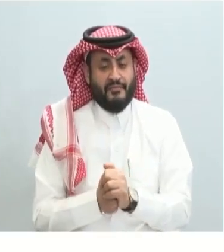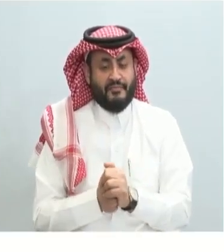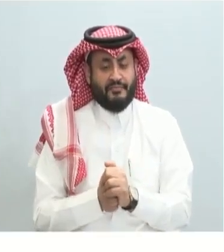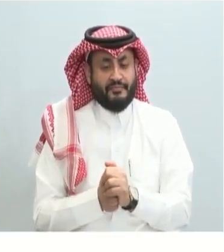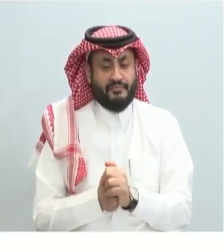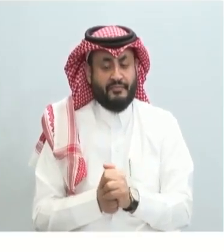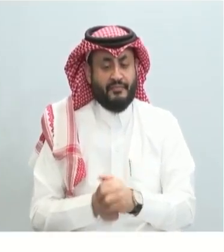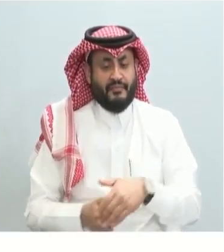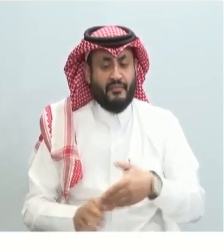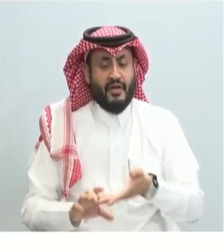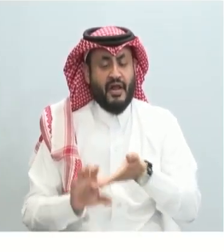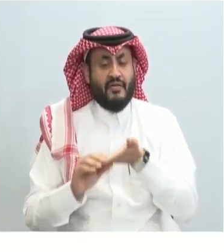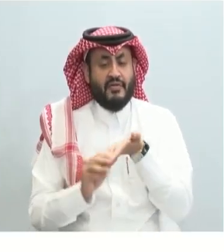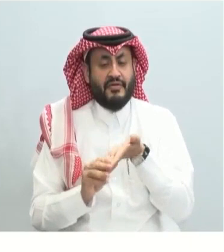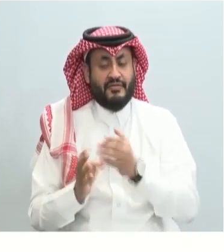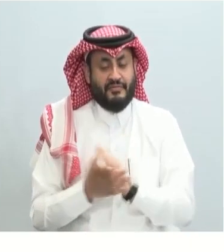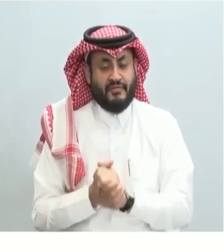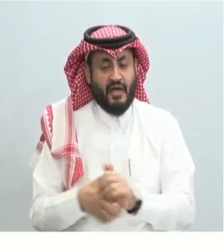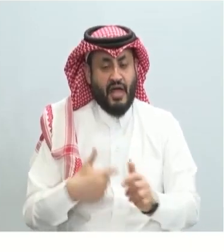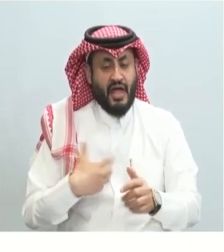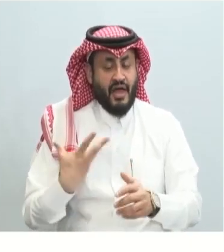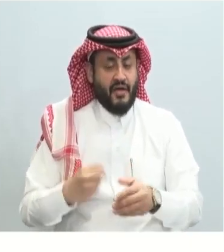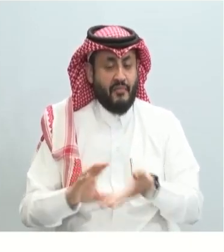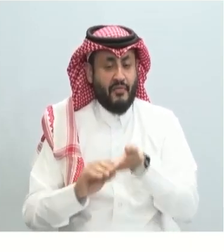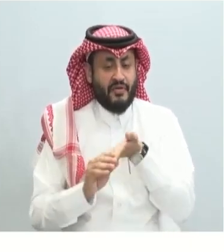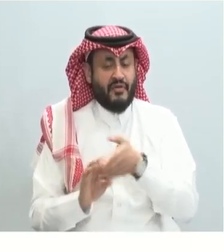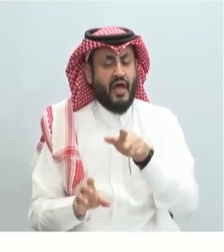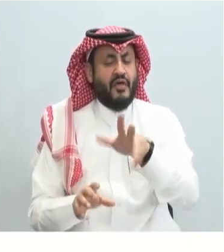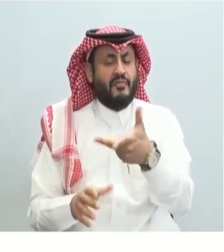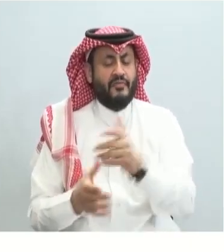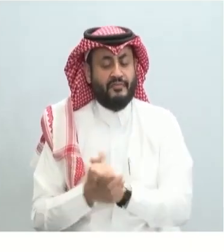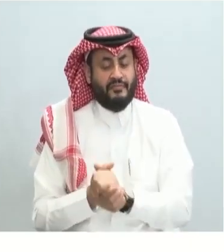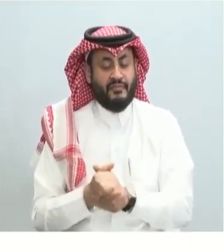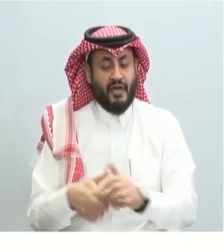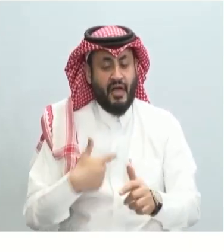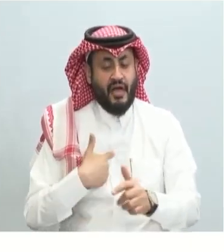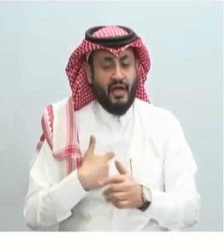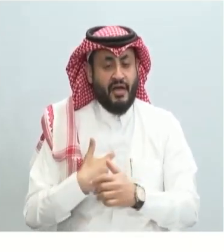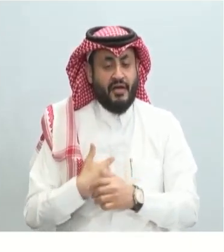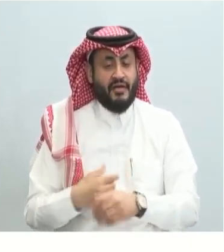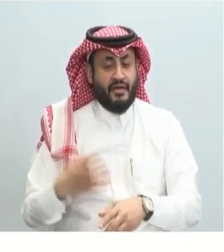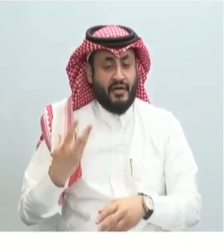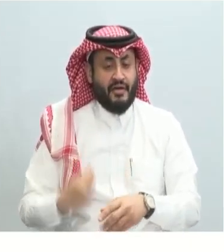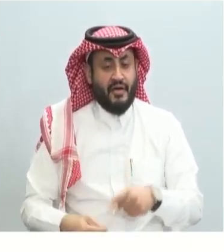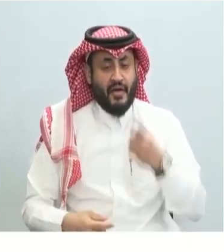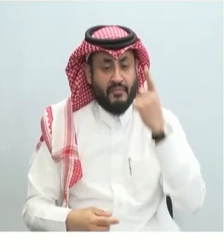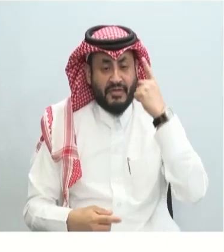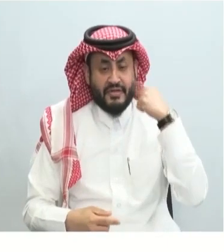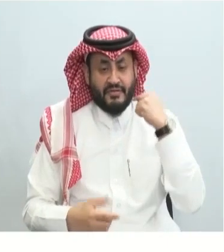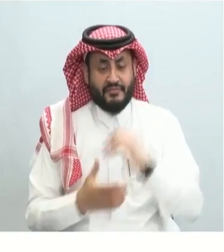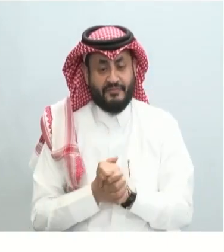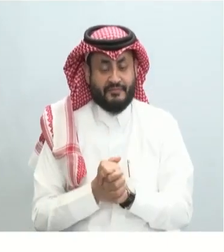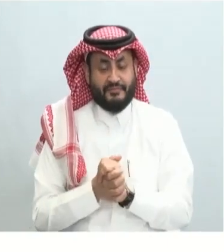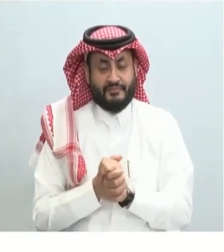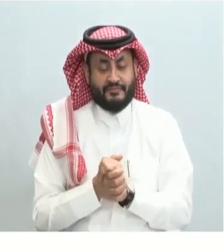I like Wednesday. How about you? And she said, I like Saturday. And